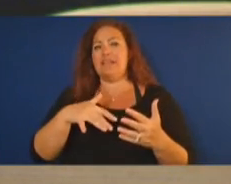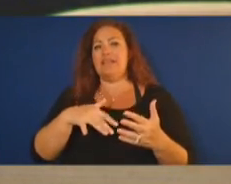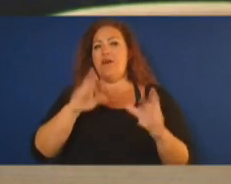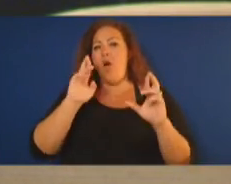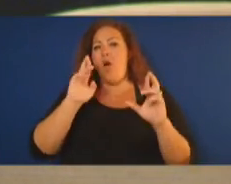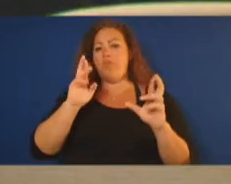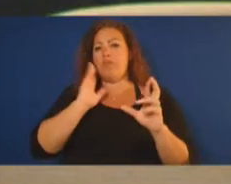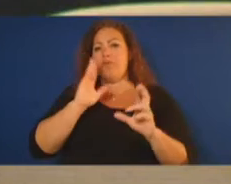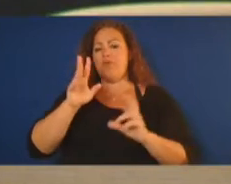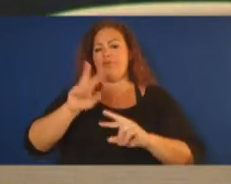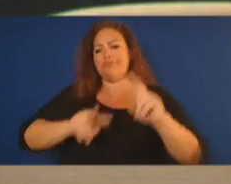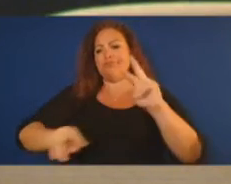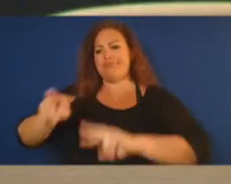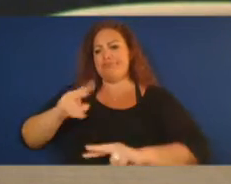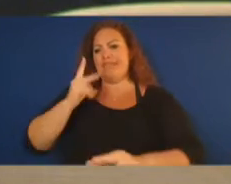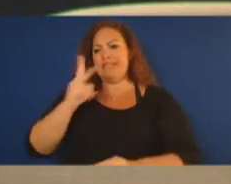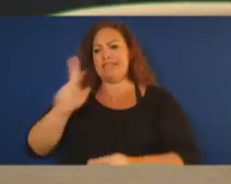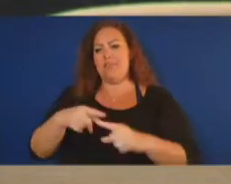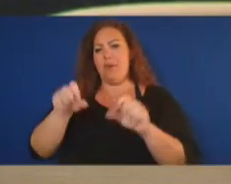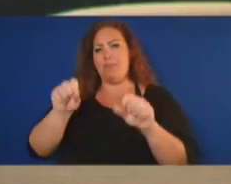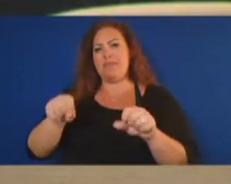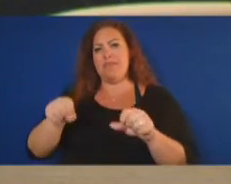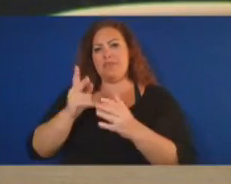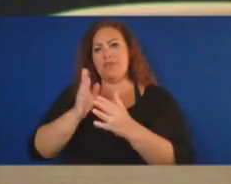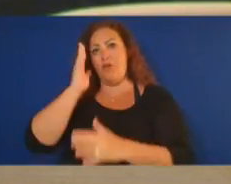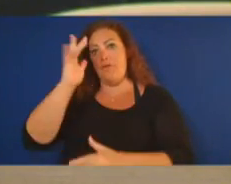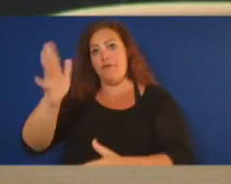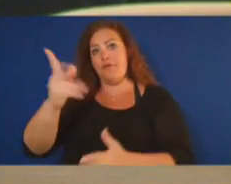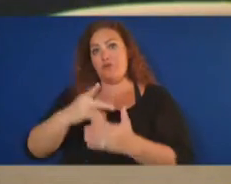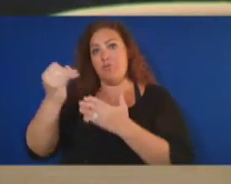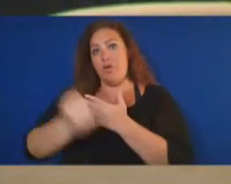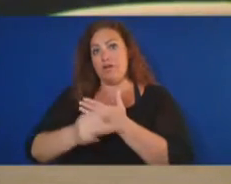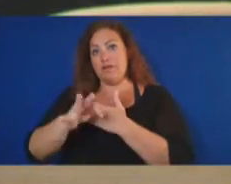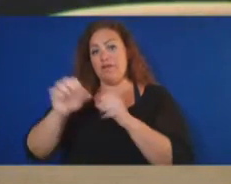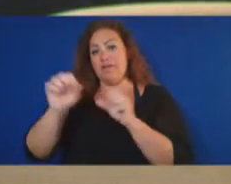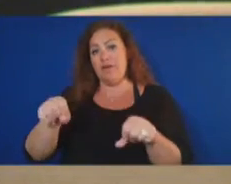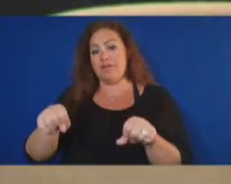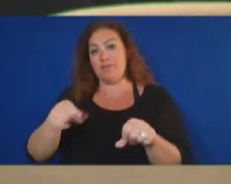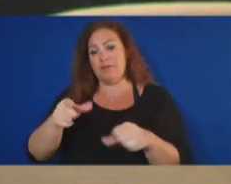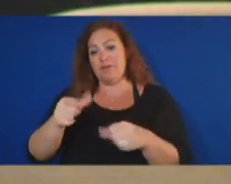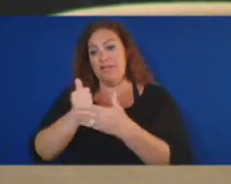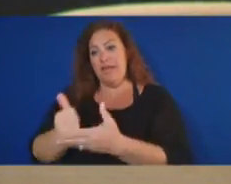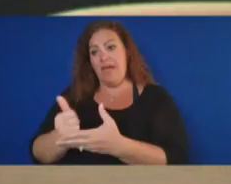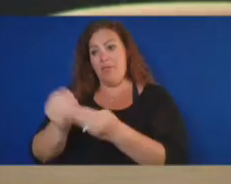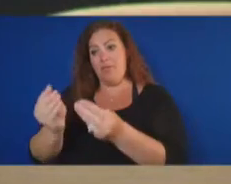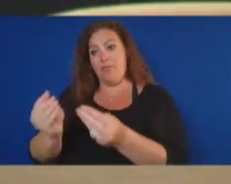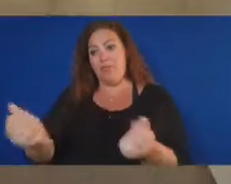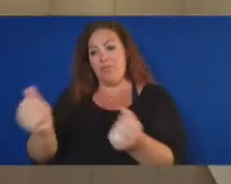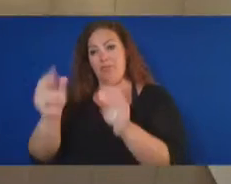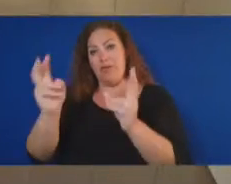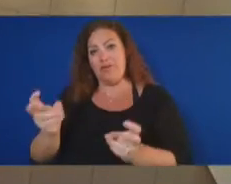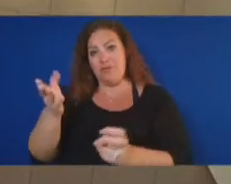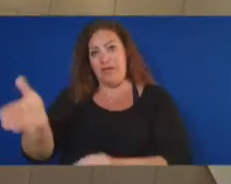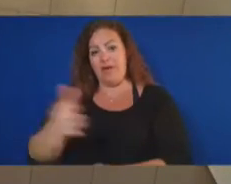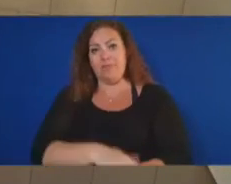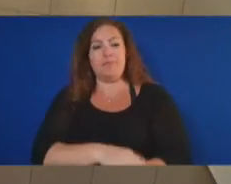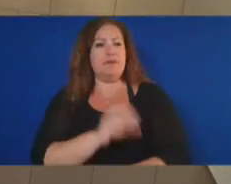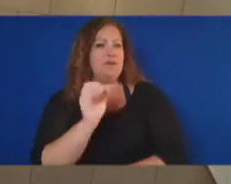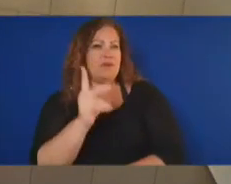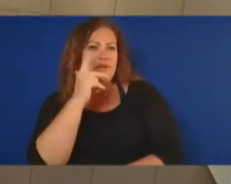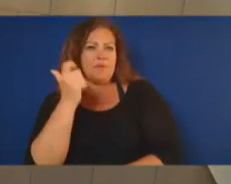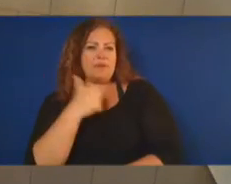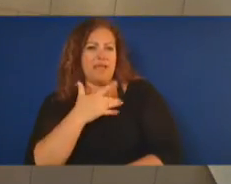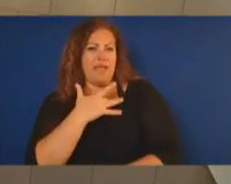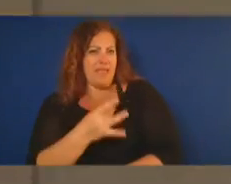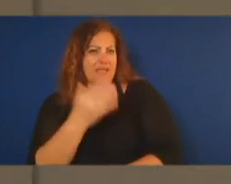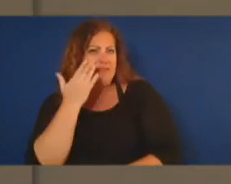see about potential future projects if um possible to help alleviate the issues here okay because I I would like to know more